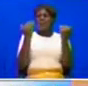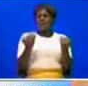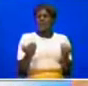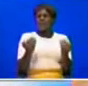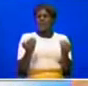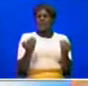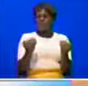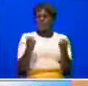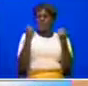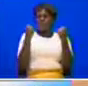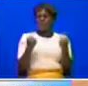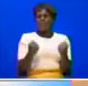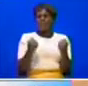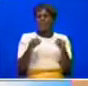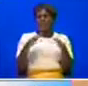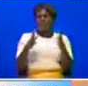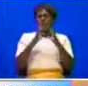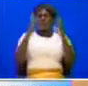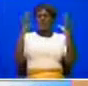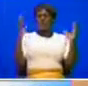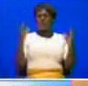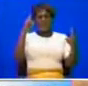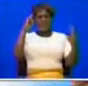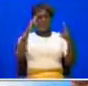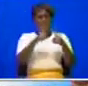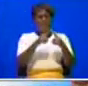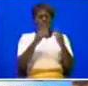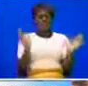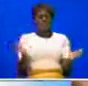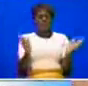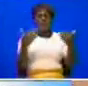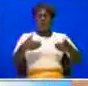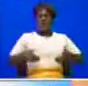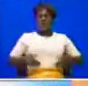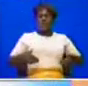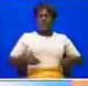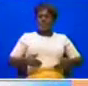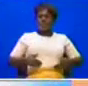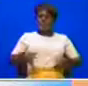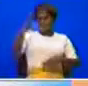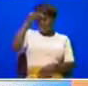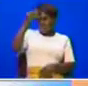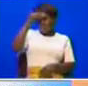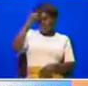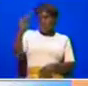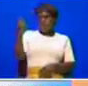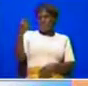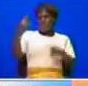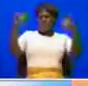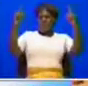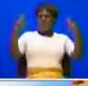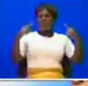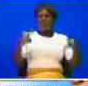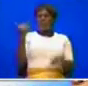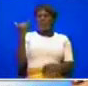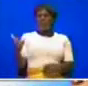Internal Toughness or Grit, and is aimed at inspiring Kenyan youth through guidance and training by some of Kenya's most successful